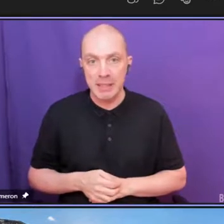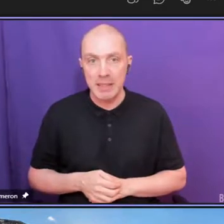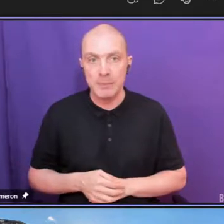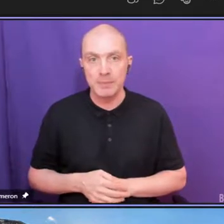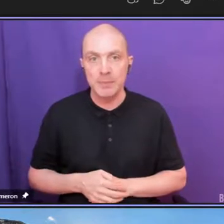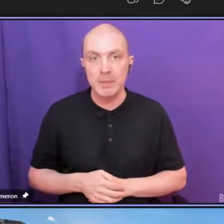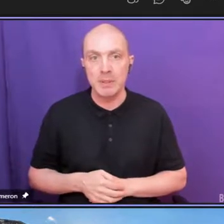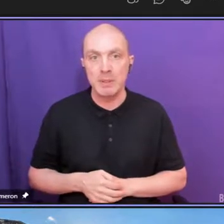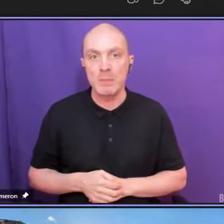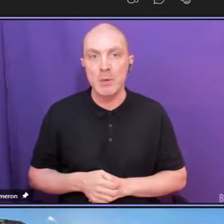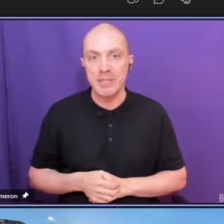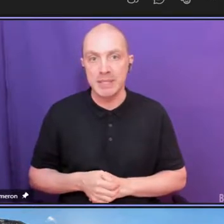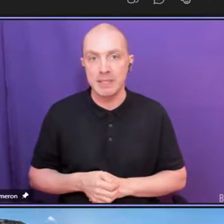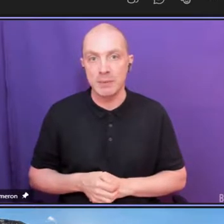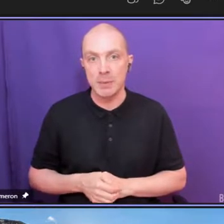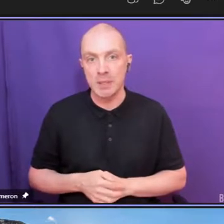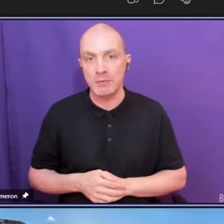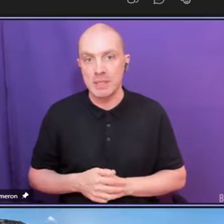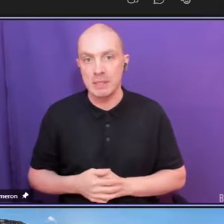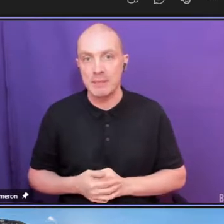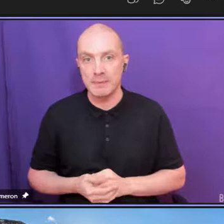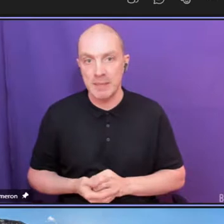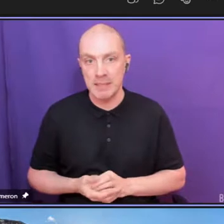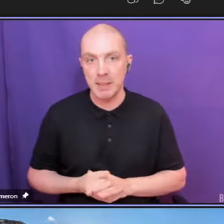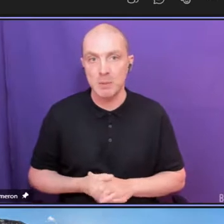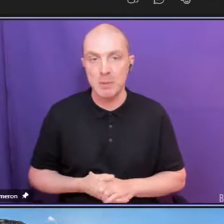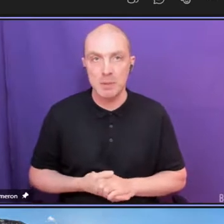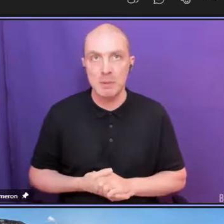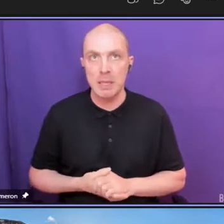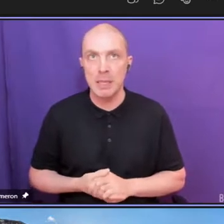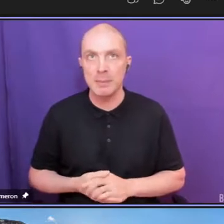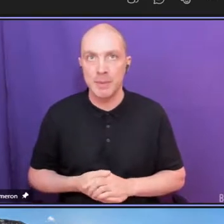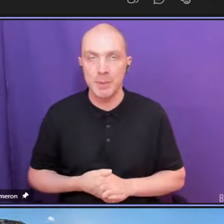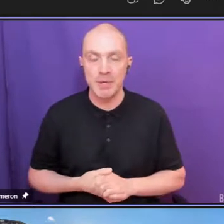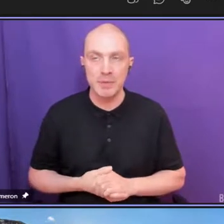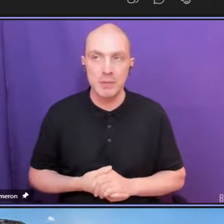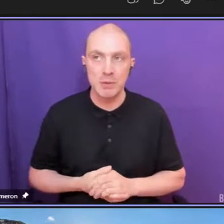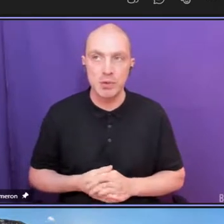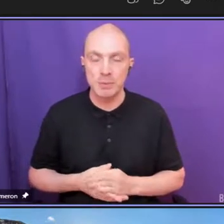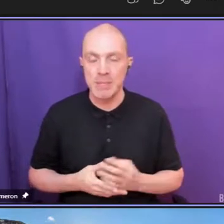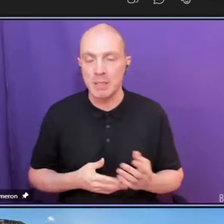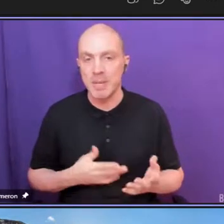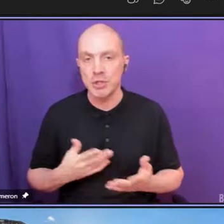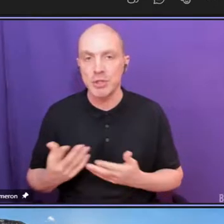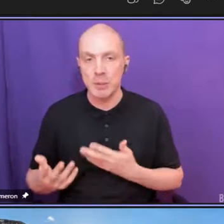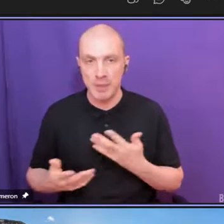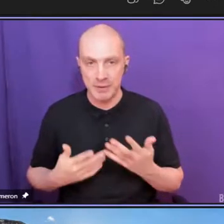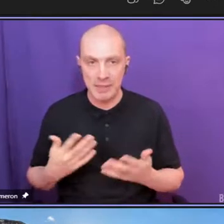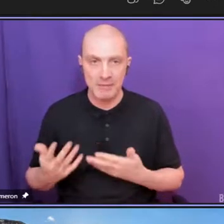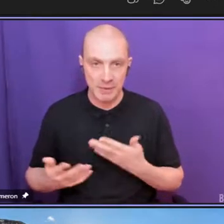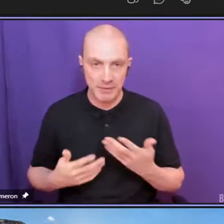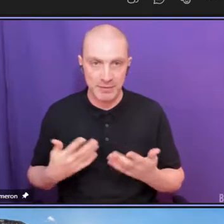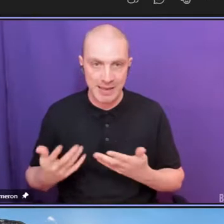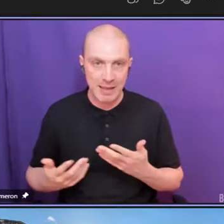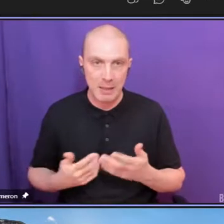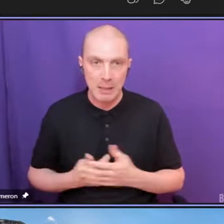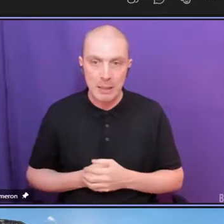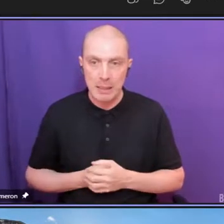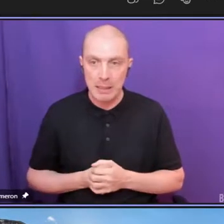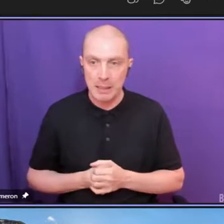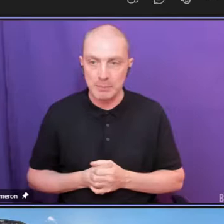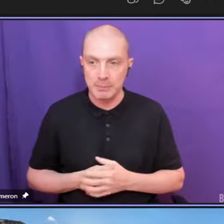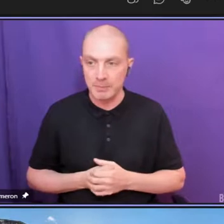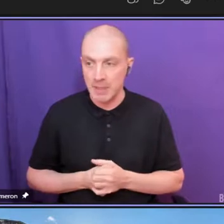but I think the amount of detail that we receive as a council that we're privy to should be commensurate with the level of